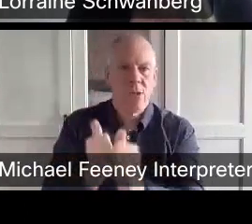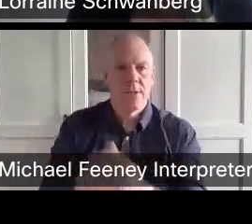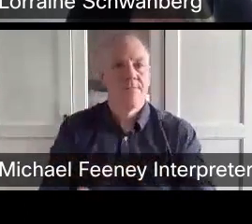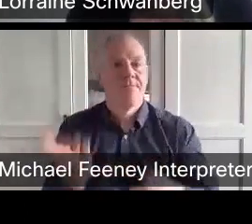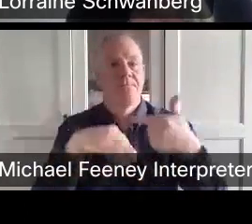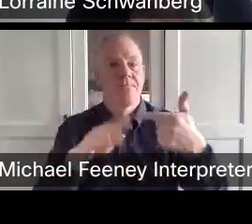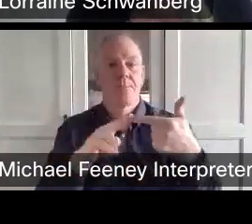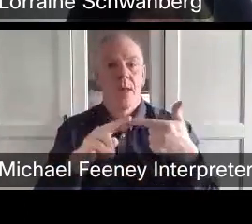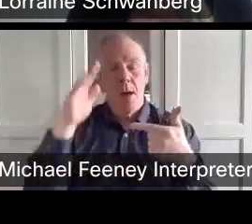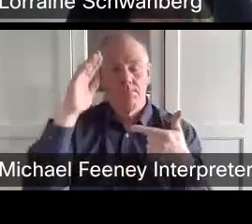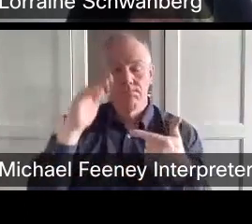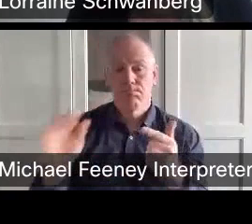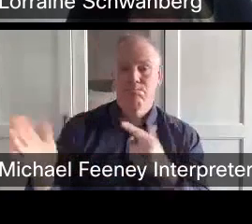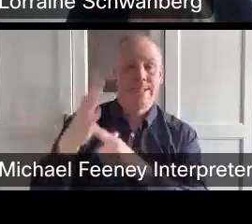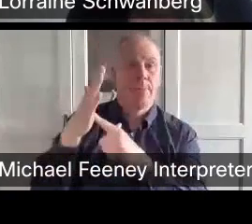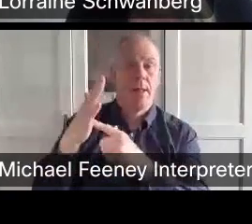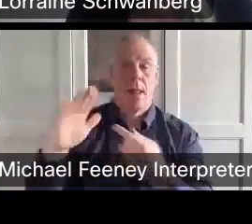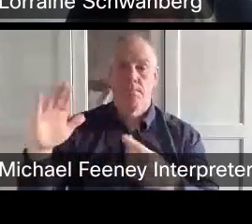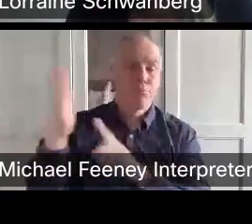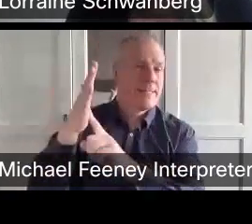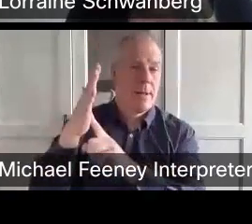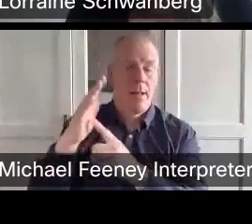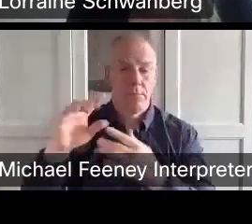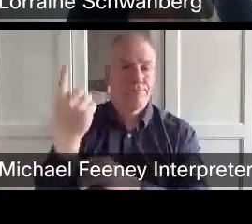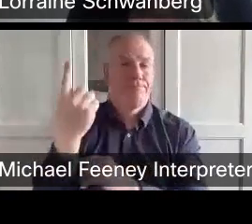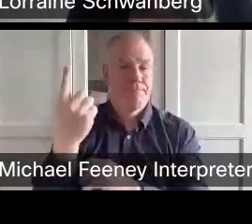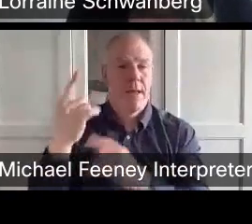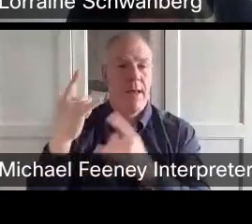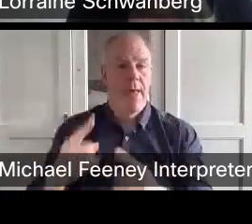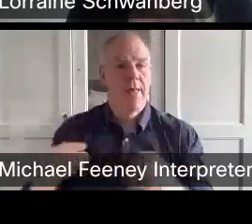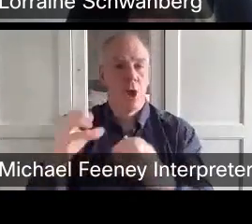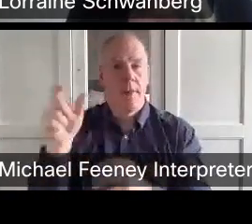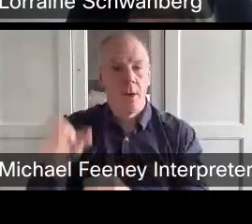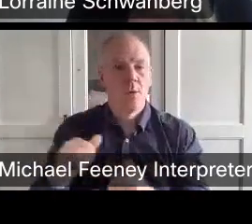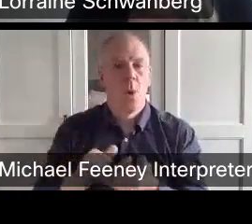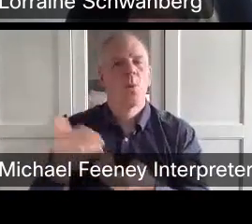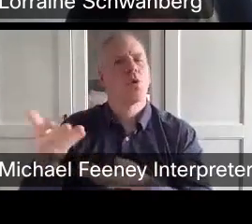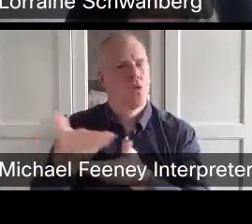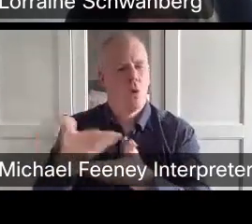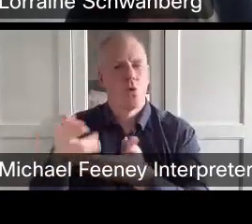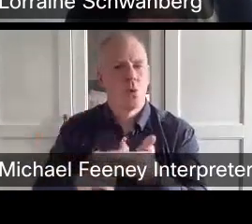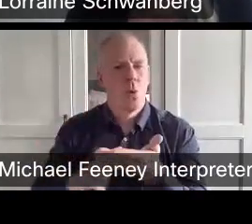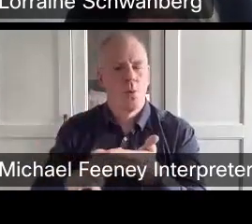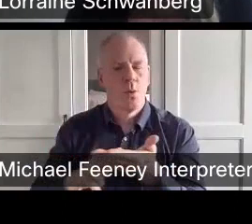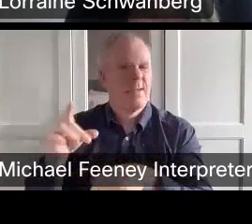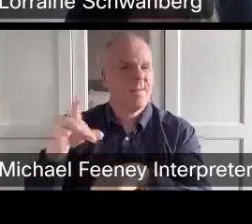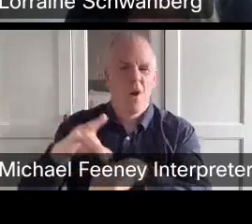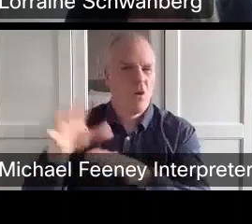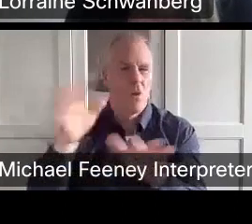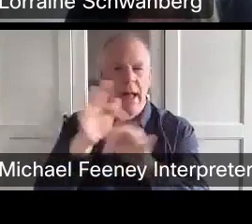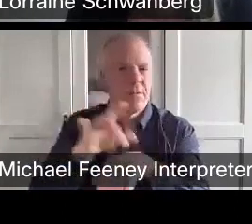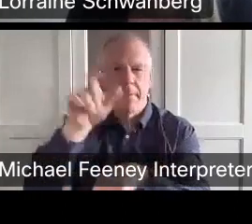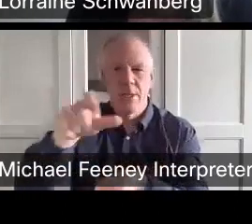healthcare practitioner, again, is going to be the key kind of, generally it would be the consultant, the kind of key clinician looking after the